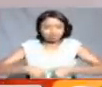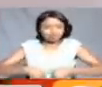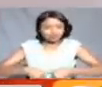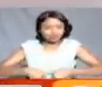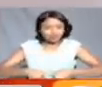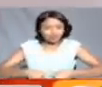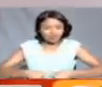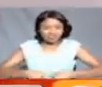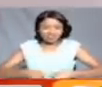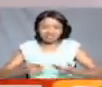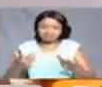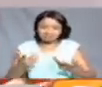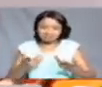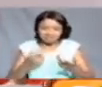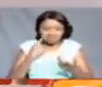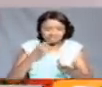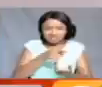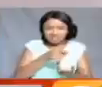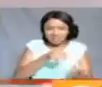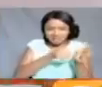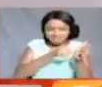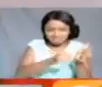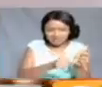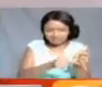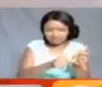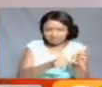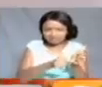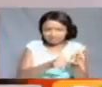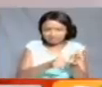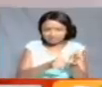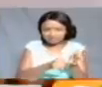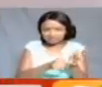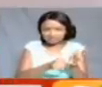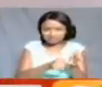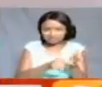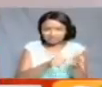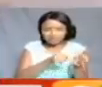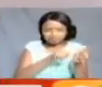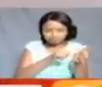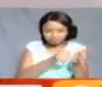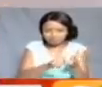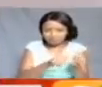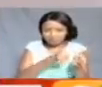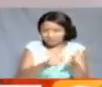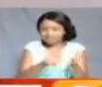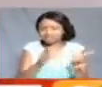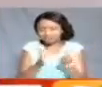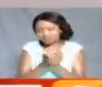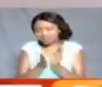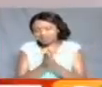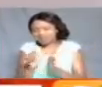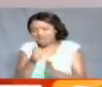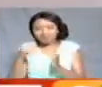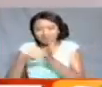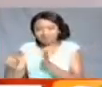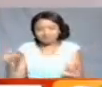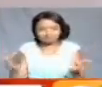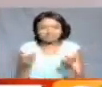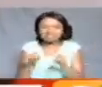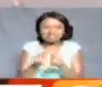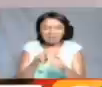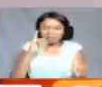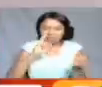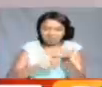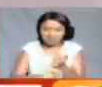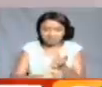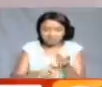endorsement generally is a brand marriage between two consenting, you know, brands, basically. But the problem is two